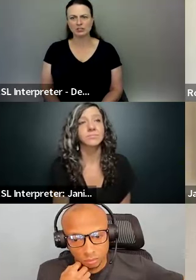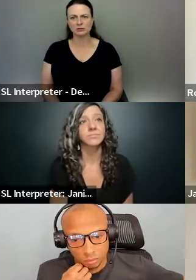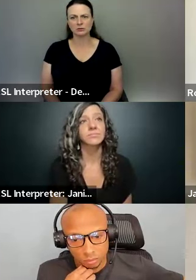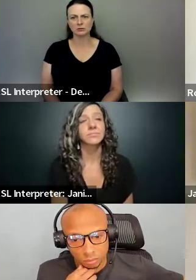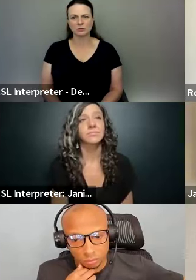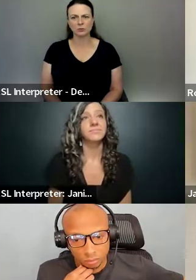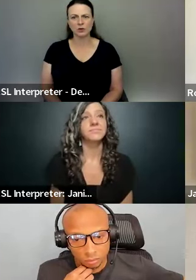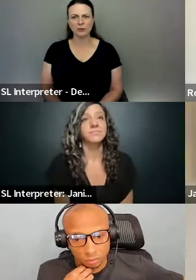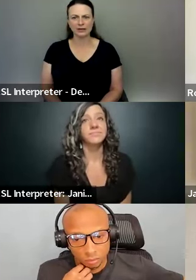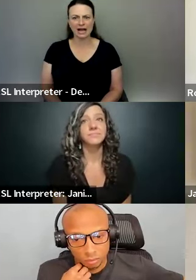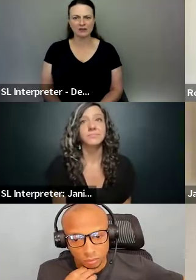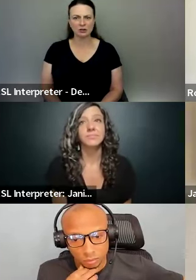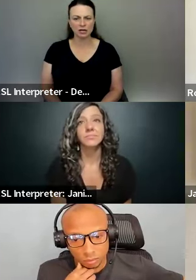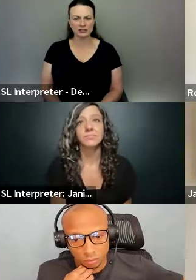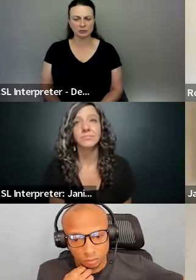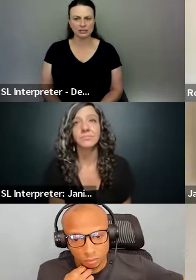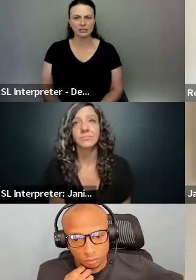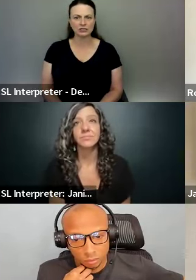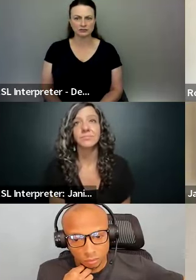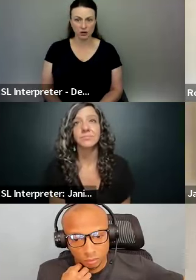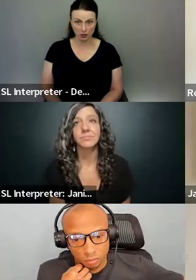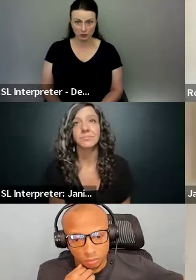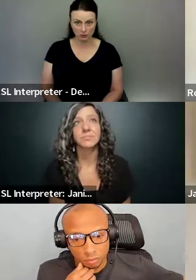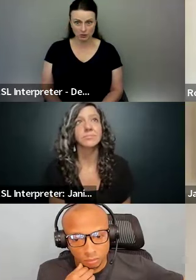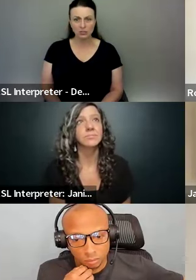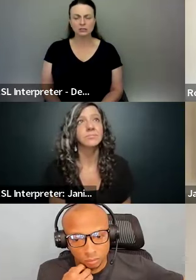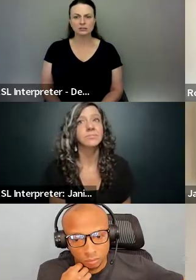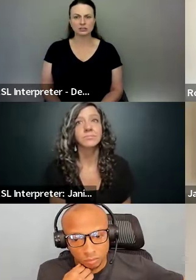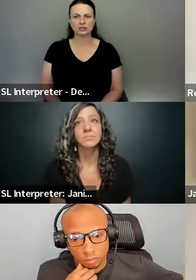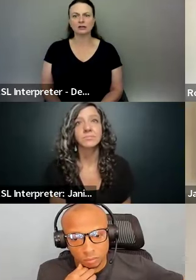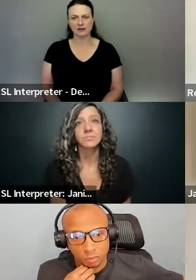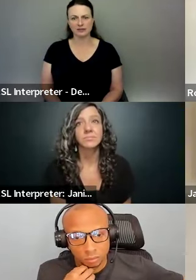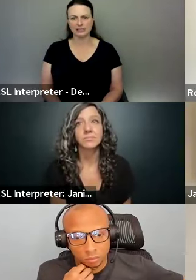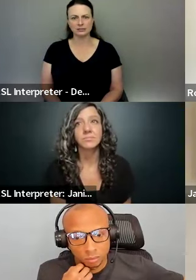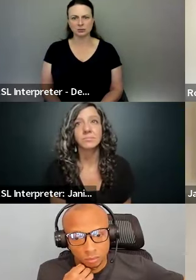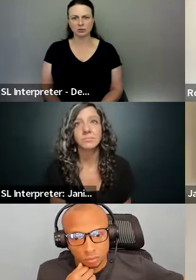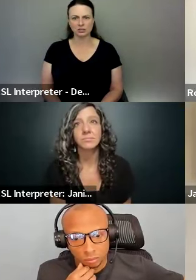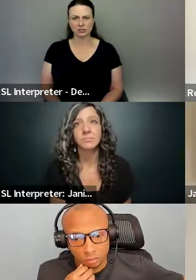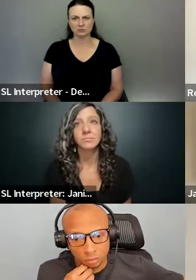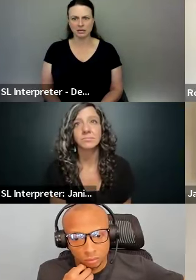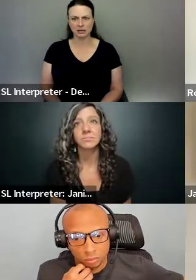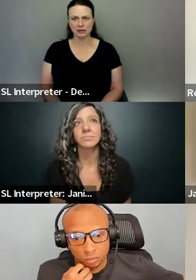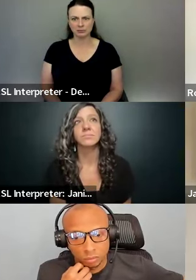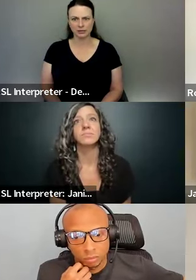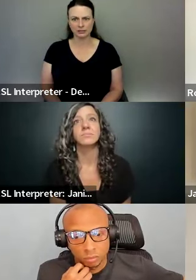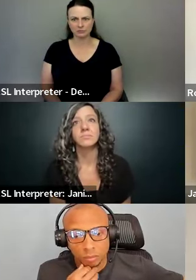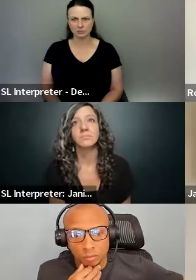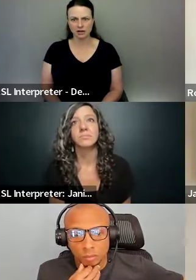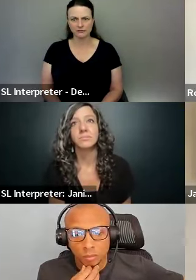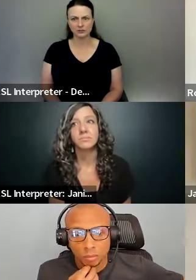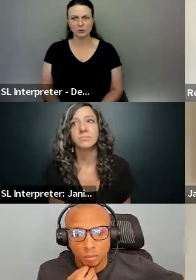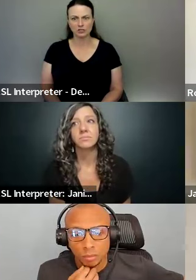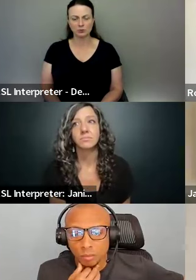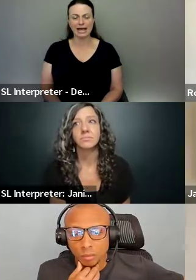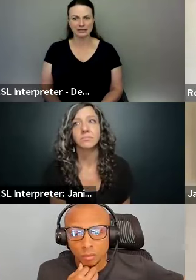mean, we already have a glossary to follow, just to clarify that. So we're not just making up random